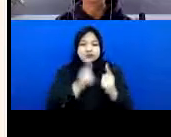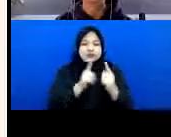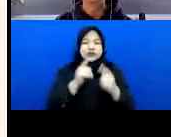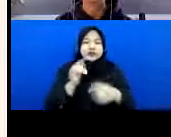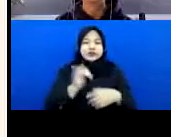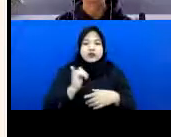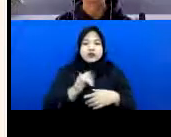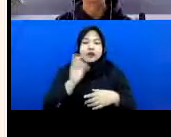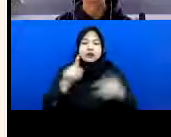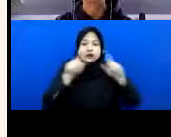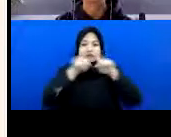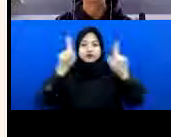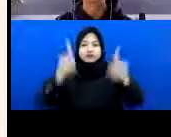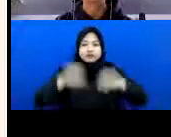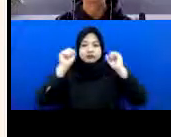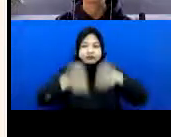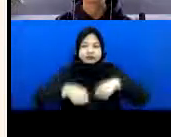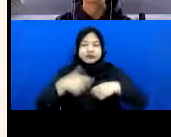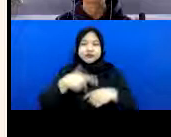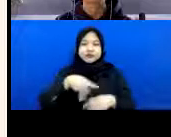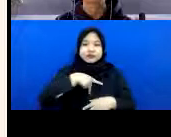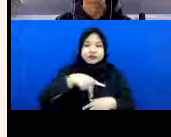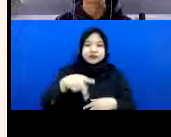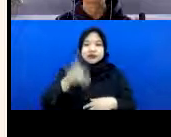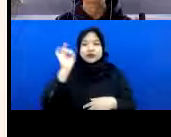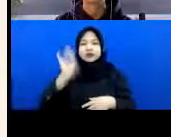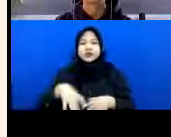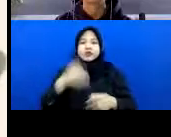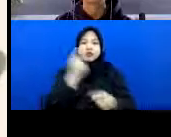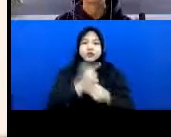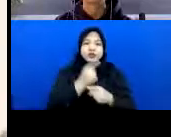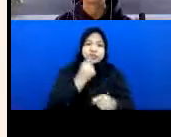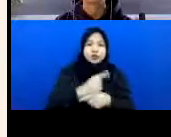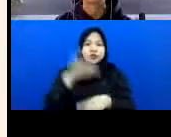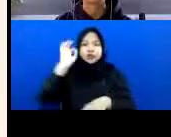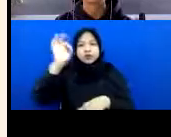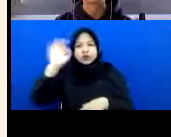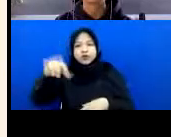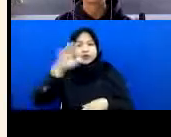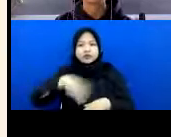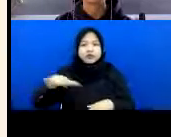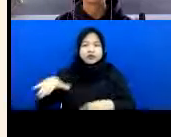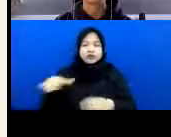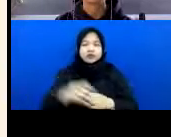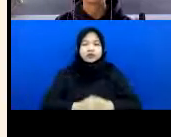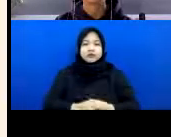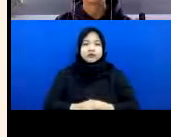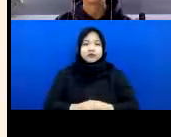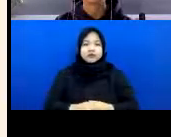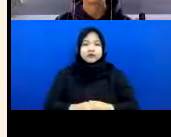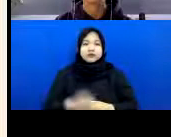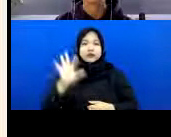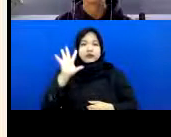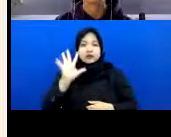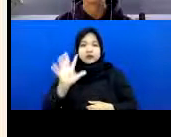informed consent from the participants, including teachers, parents, and students. Step 5,